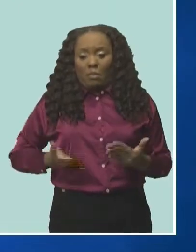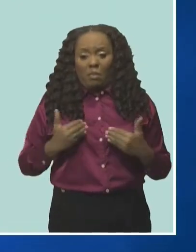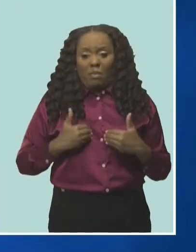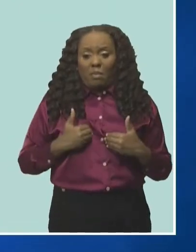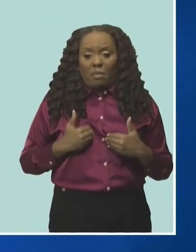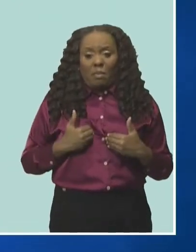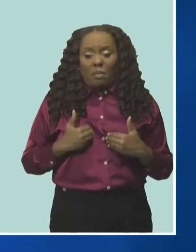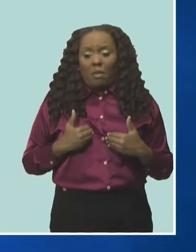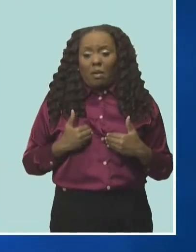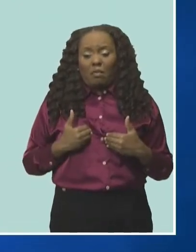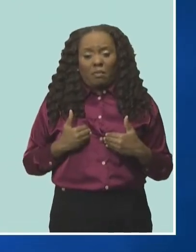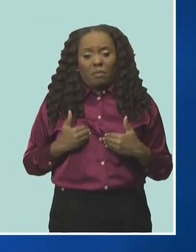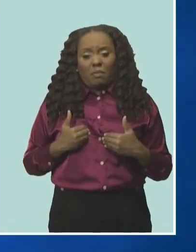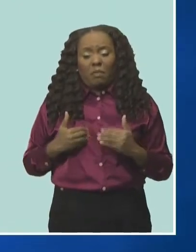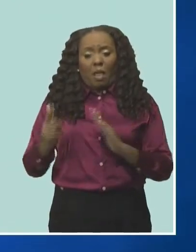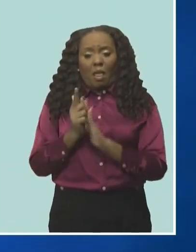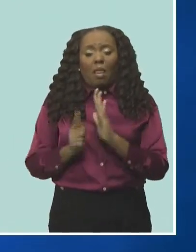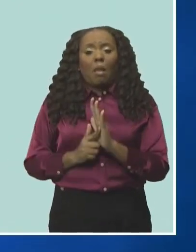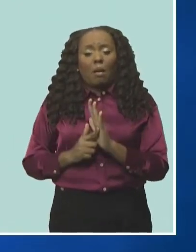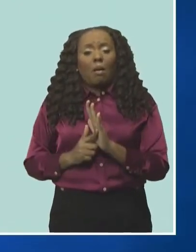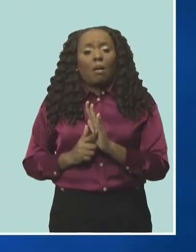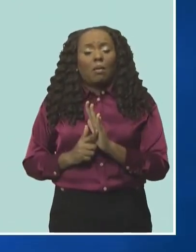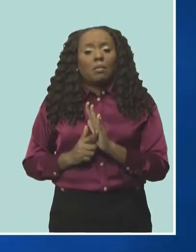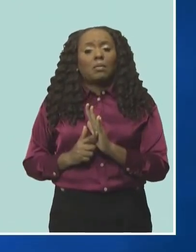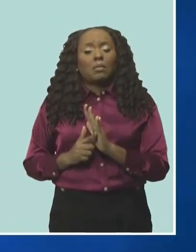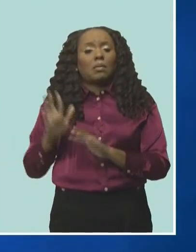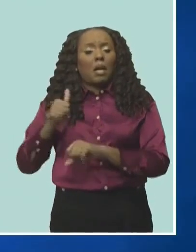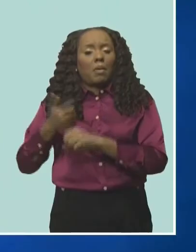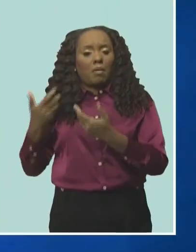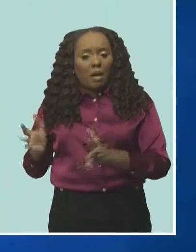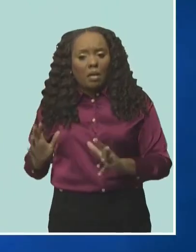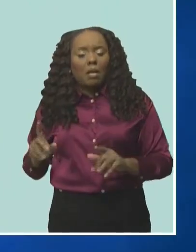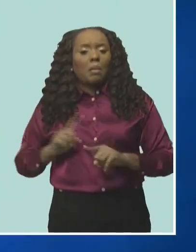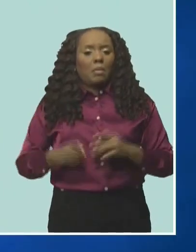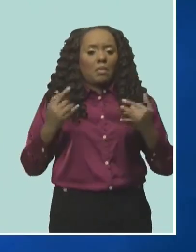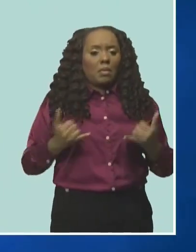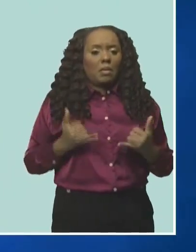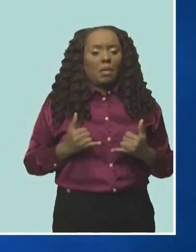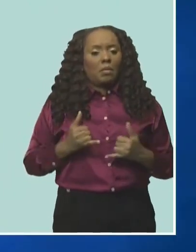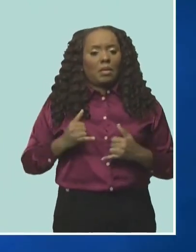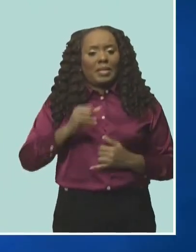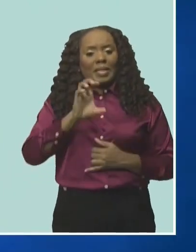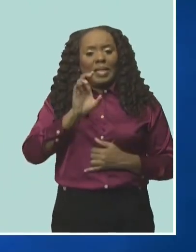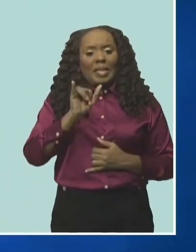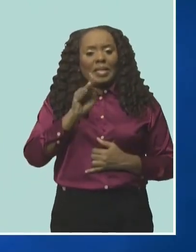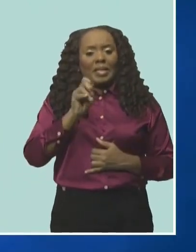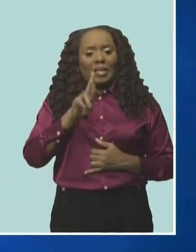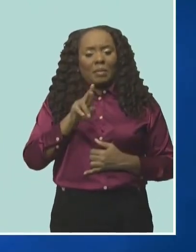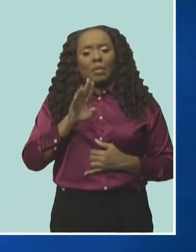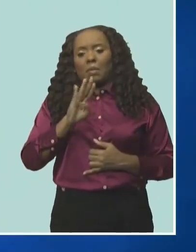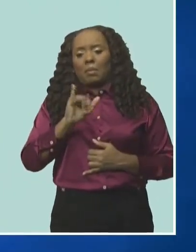cybercrime bill makes these things criminal offenses. And I really think that we have to understand why we have chosen to do